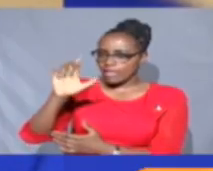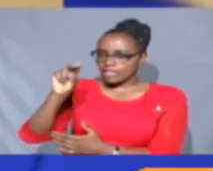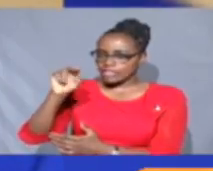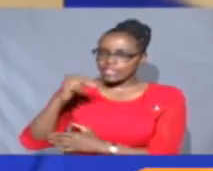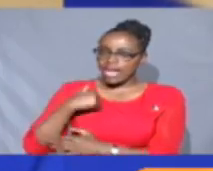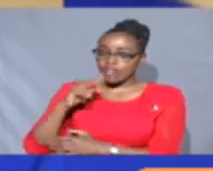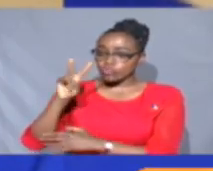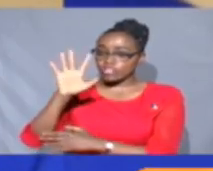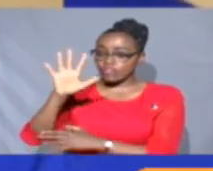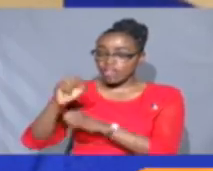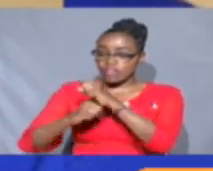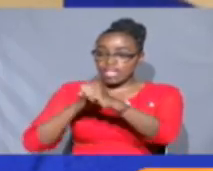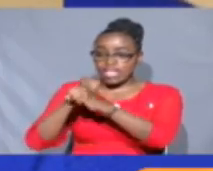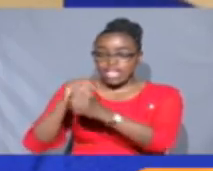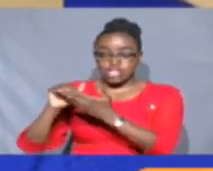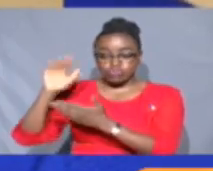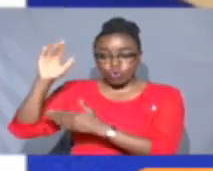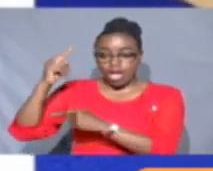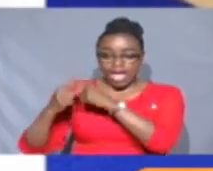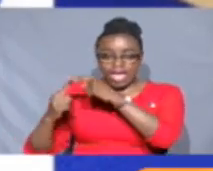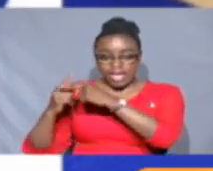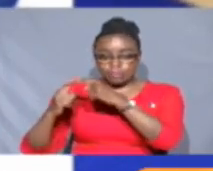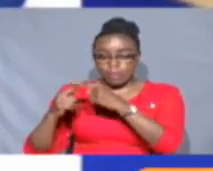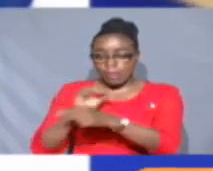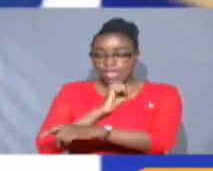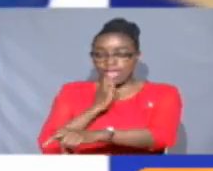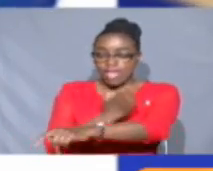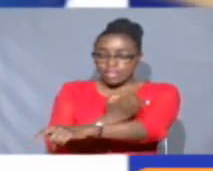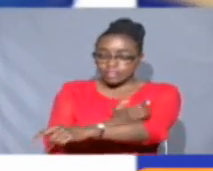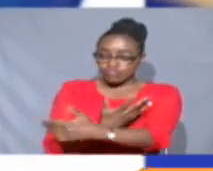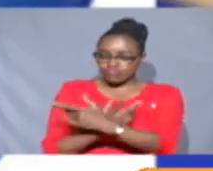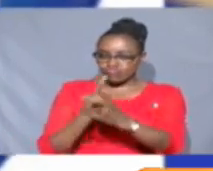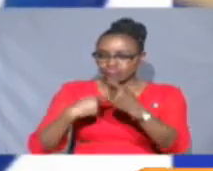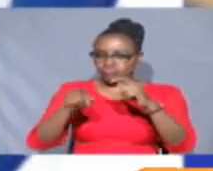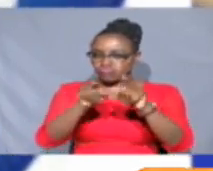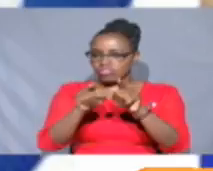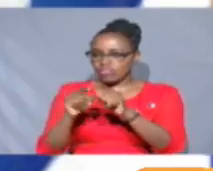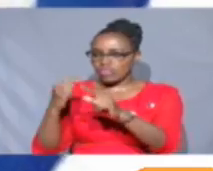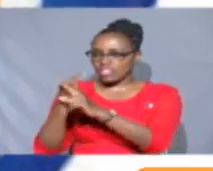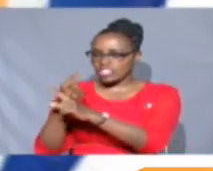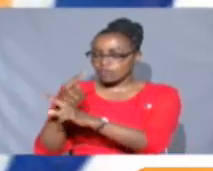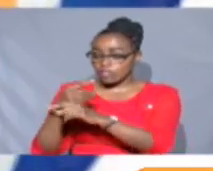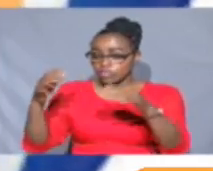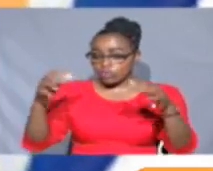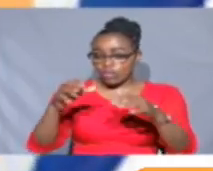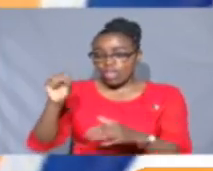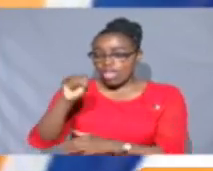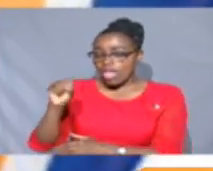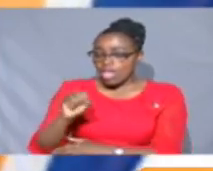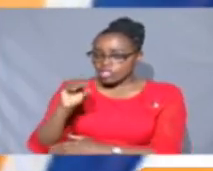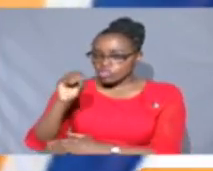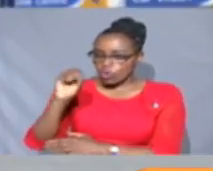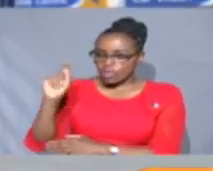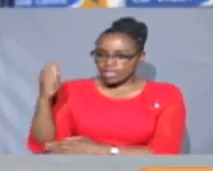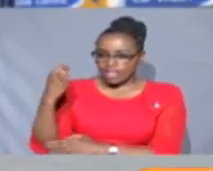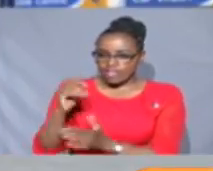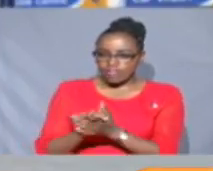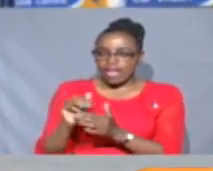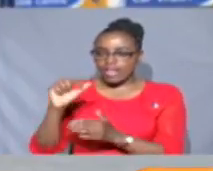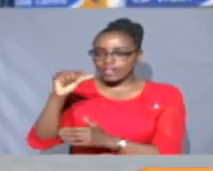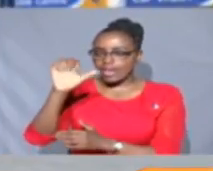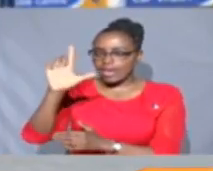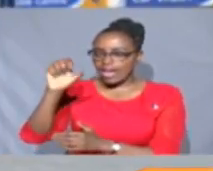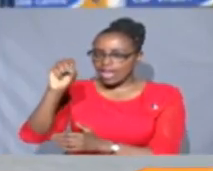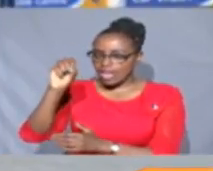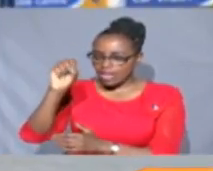25 years experience in the energy and retail sector, having worked for, among other firms, Esso Kenya, ExxonMobil and